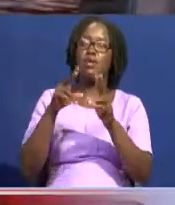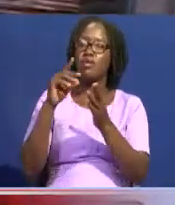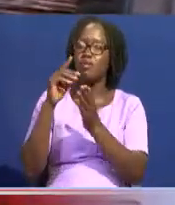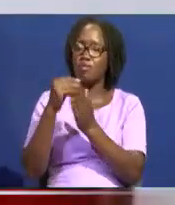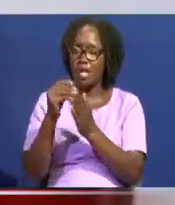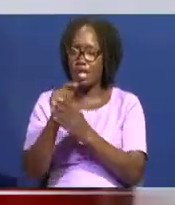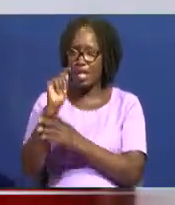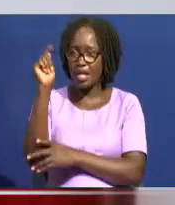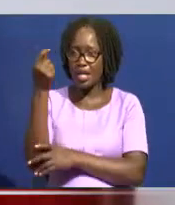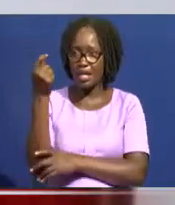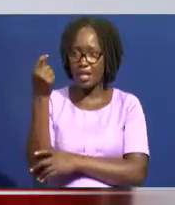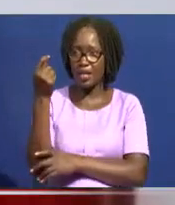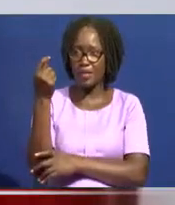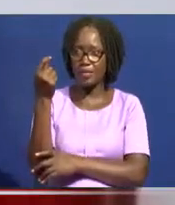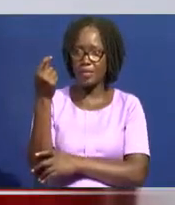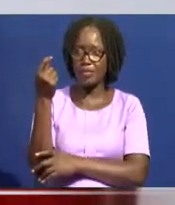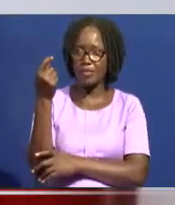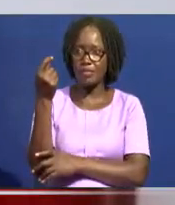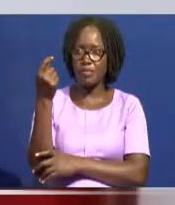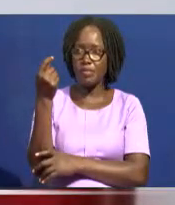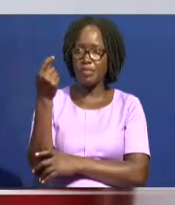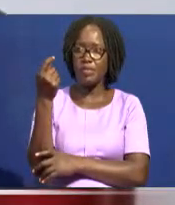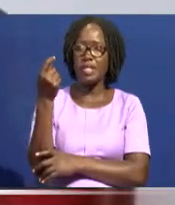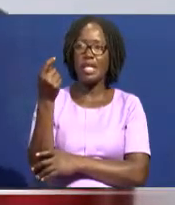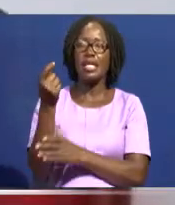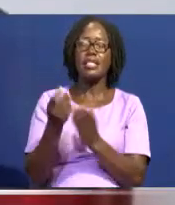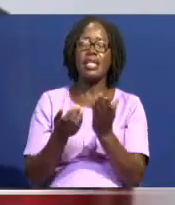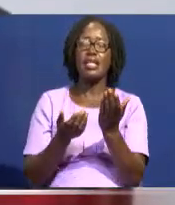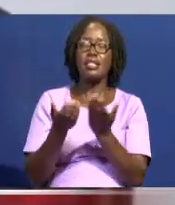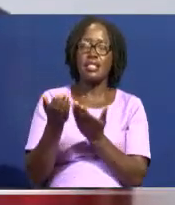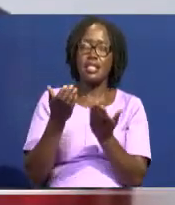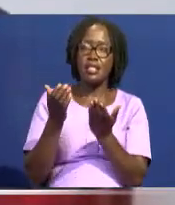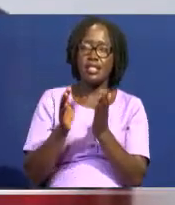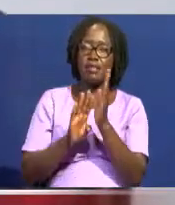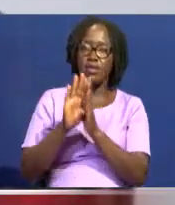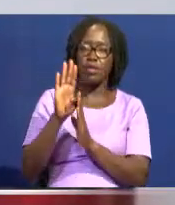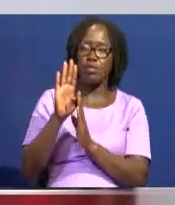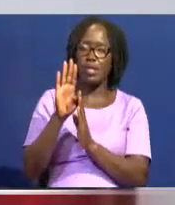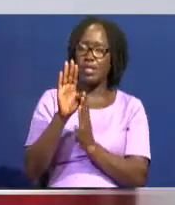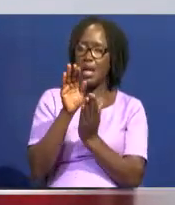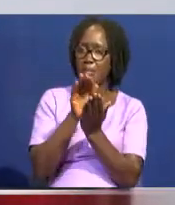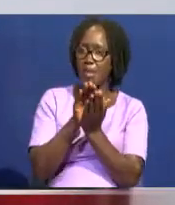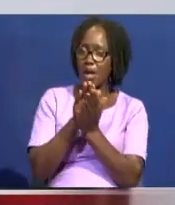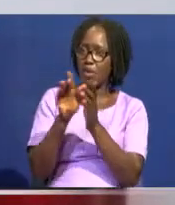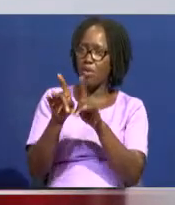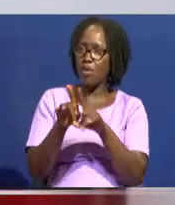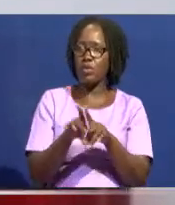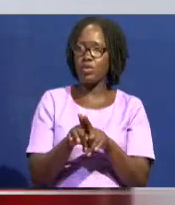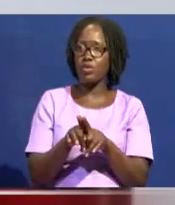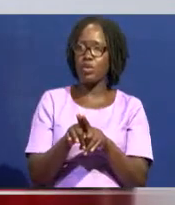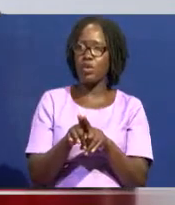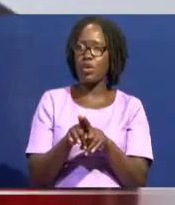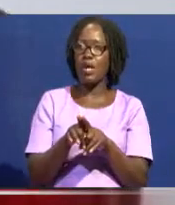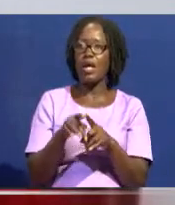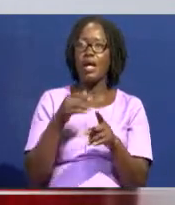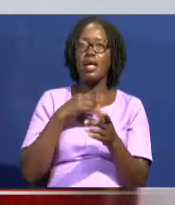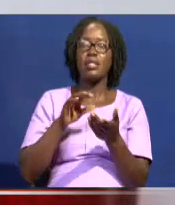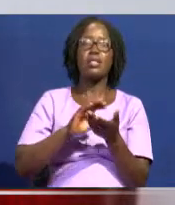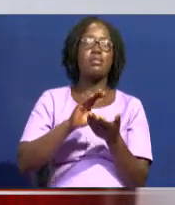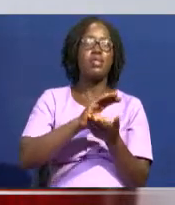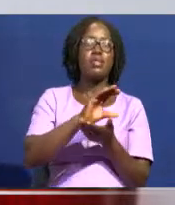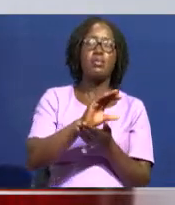Kenya. The Trade Development Bank also has made some